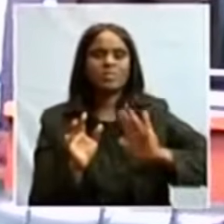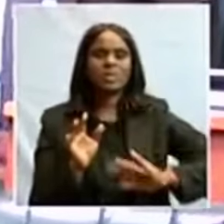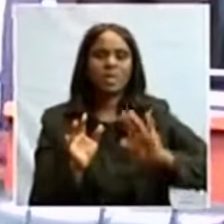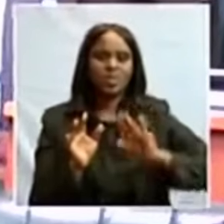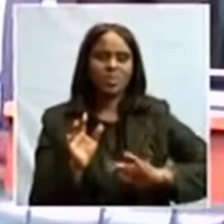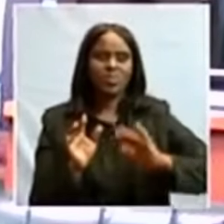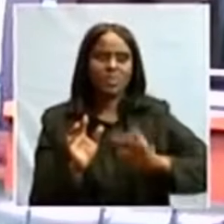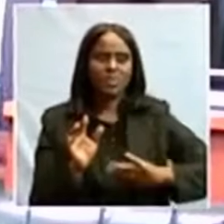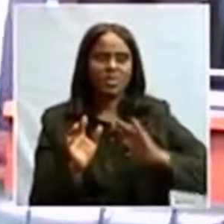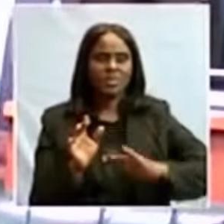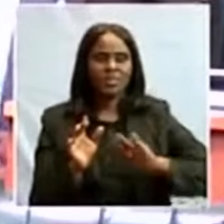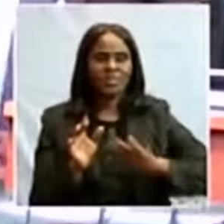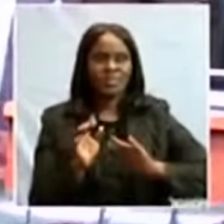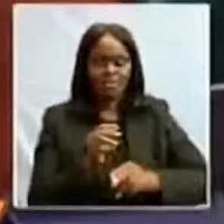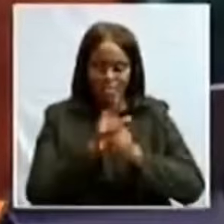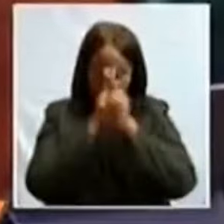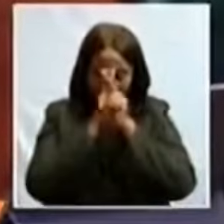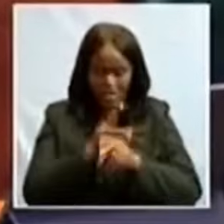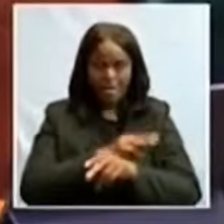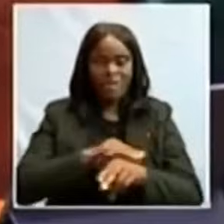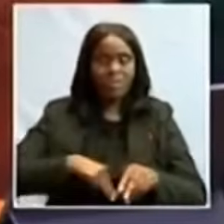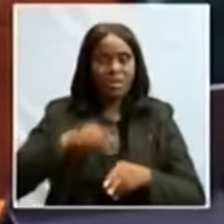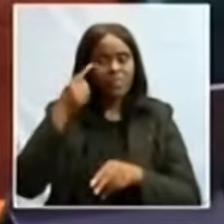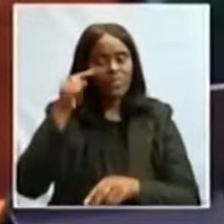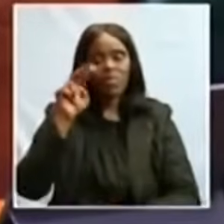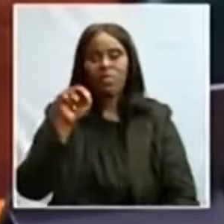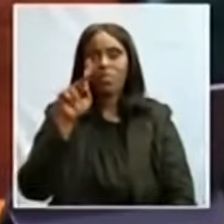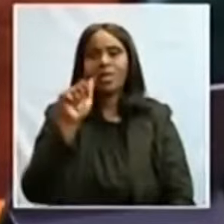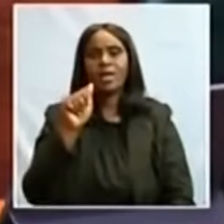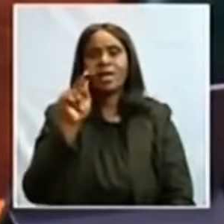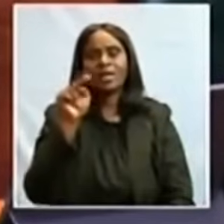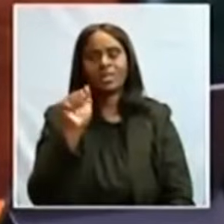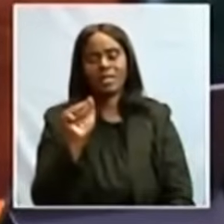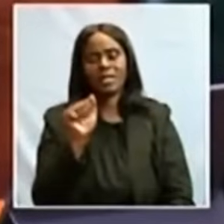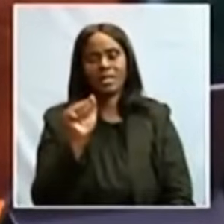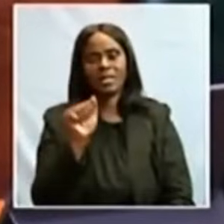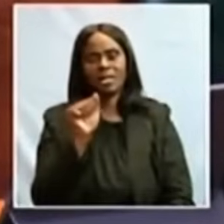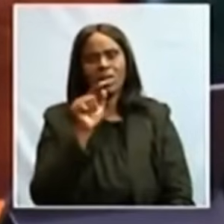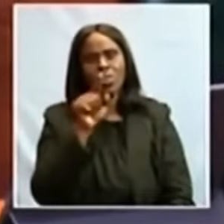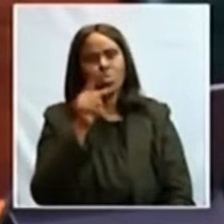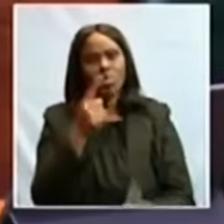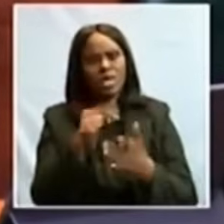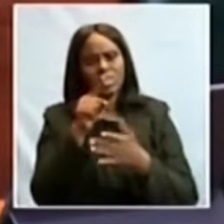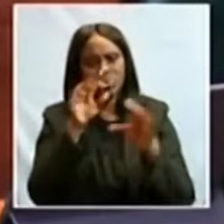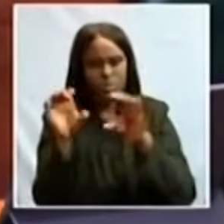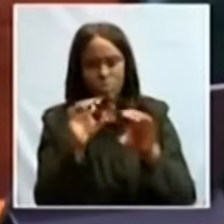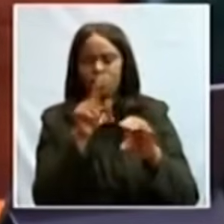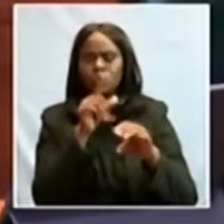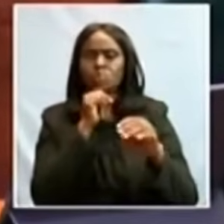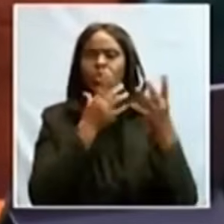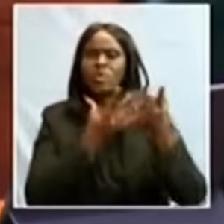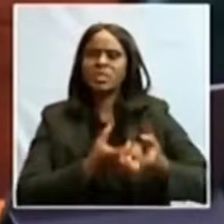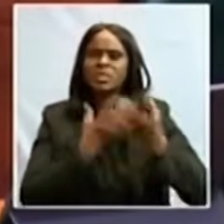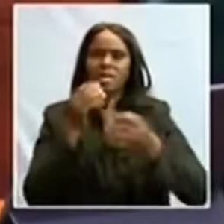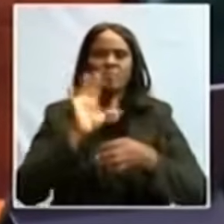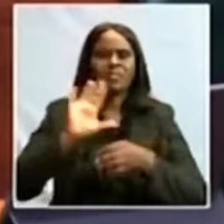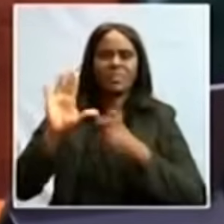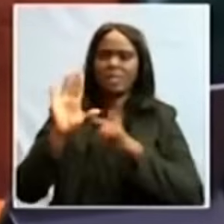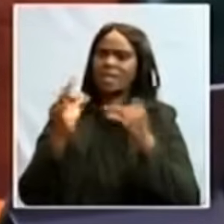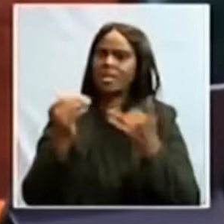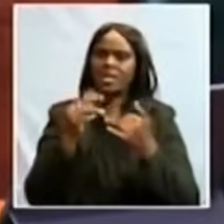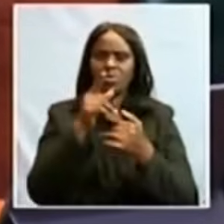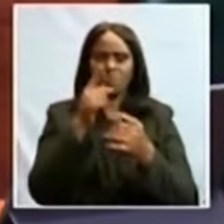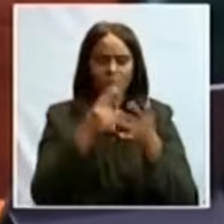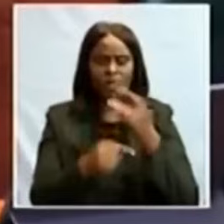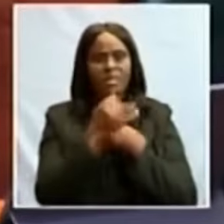Order. Honorable Member Fonkana, what you are doing, you are not raising a point of order. You are